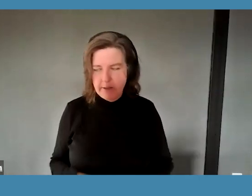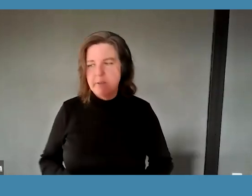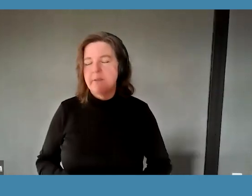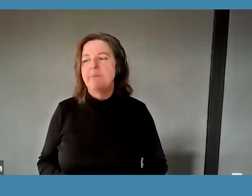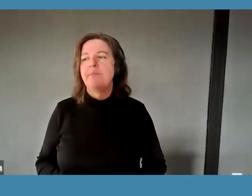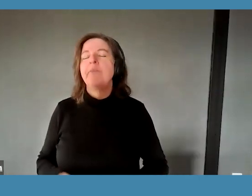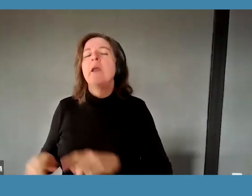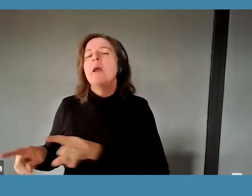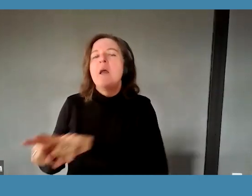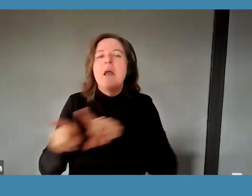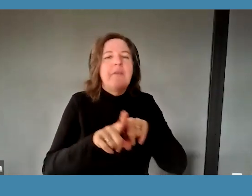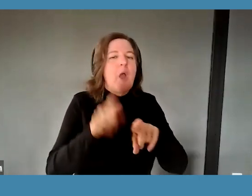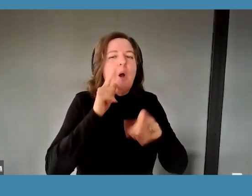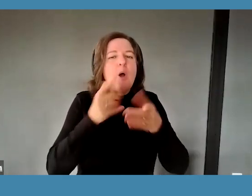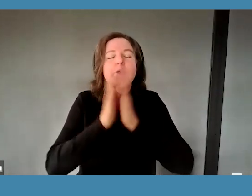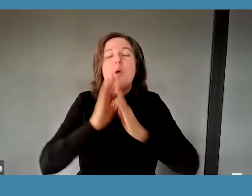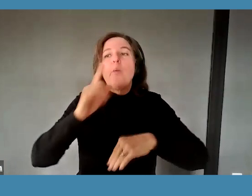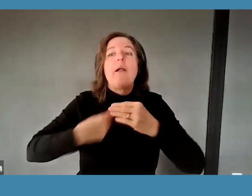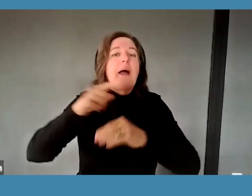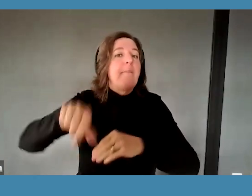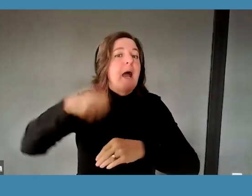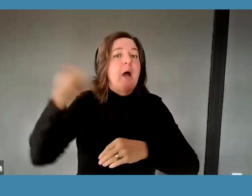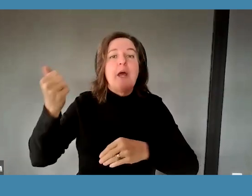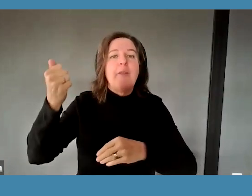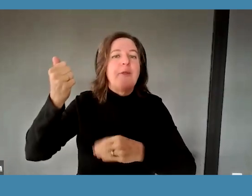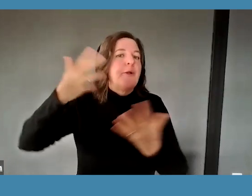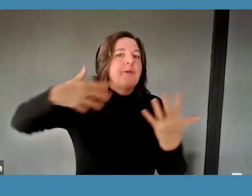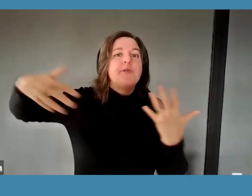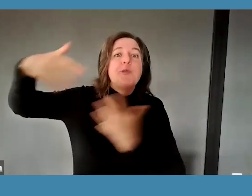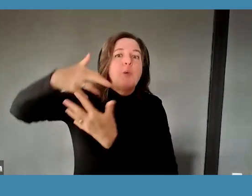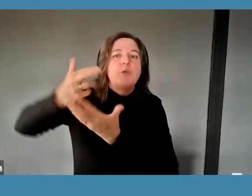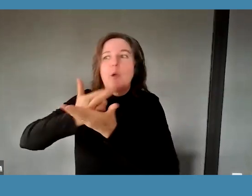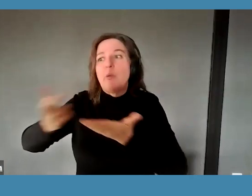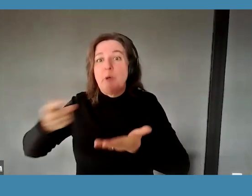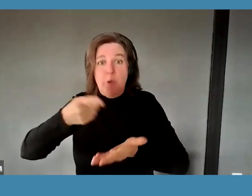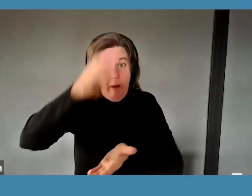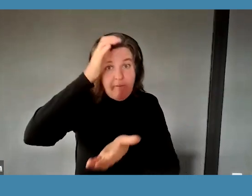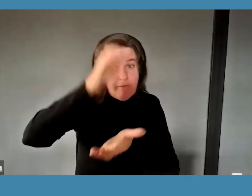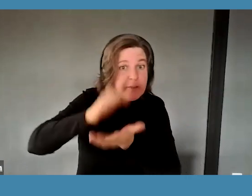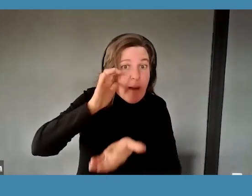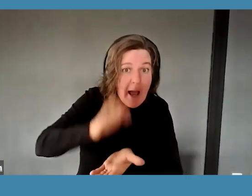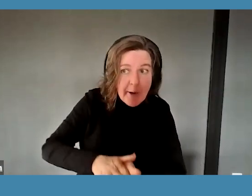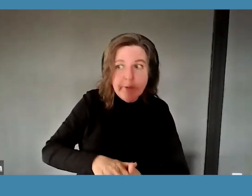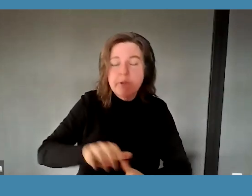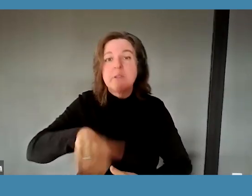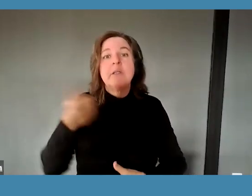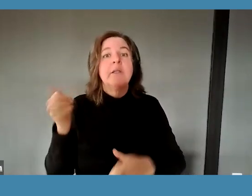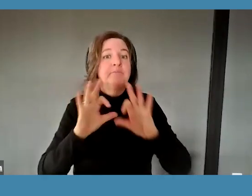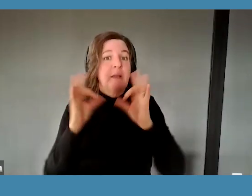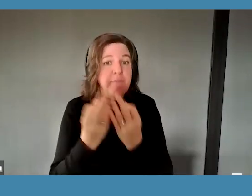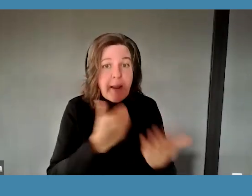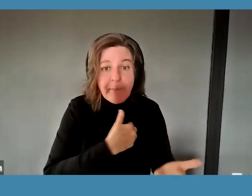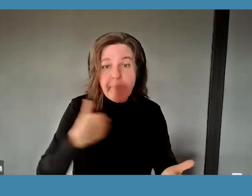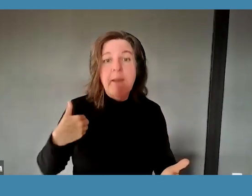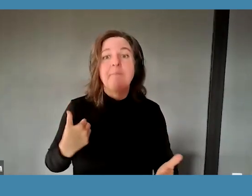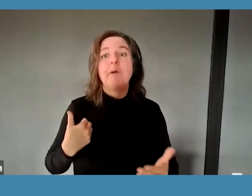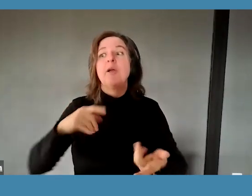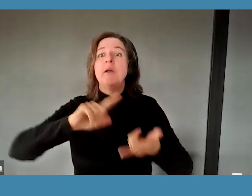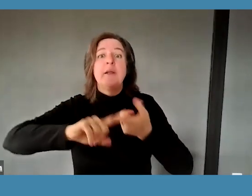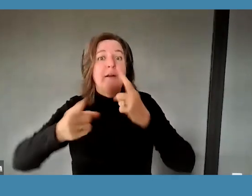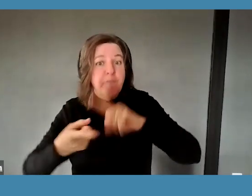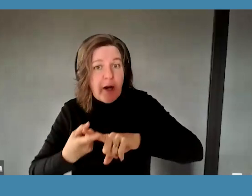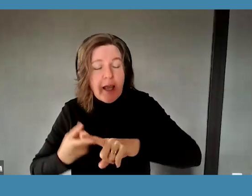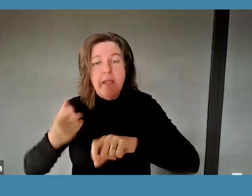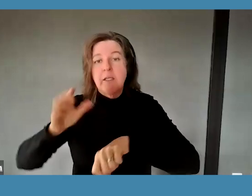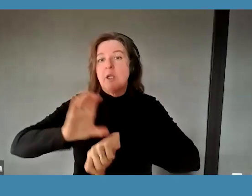other social resources. Do you have a spouse or a other family member or a friend or church community that